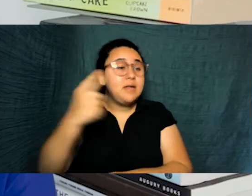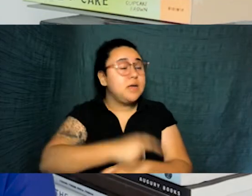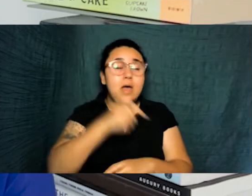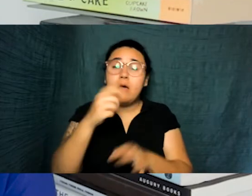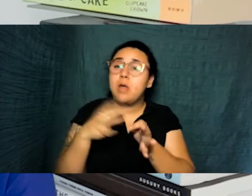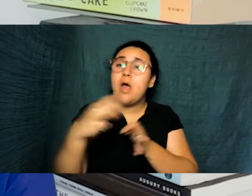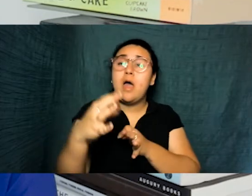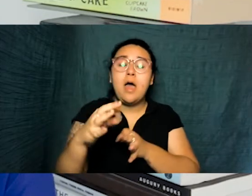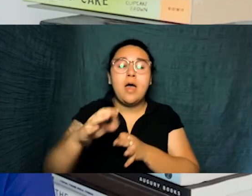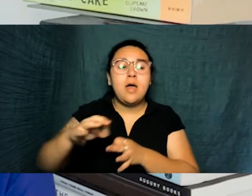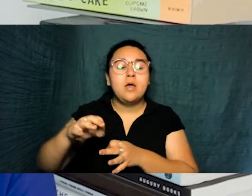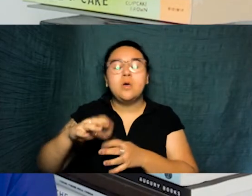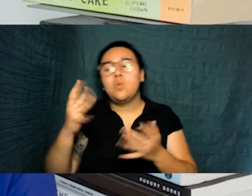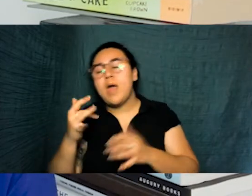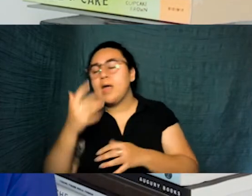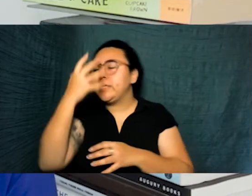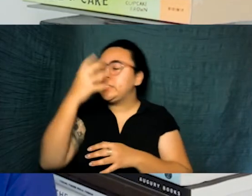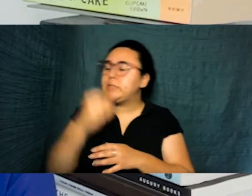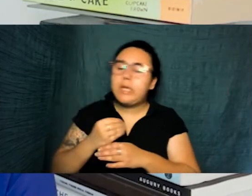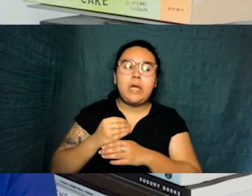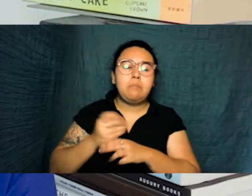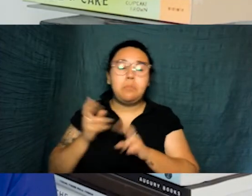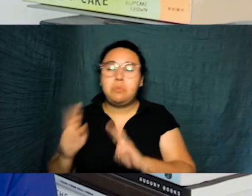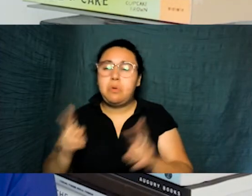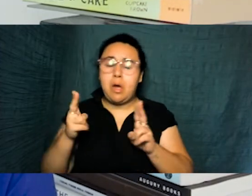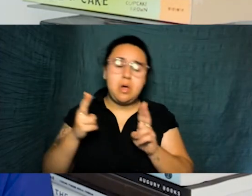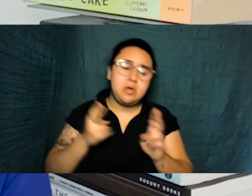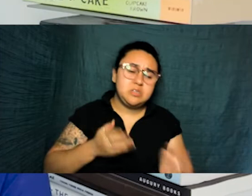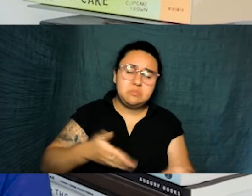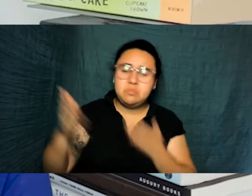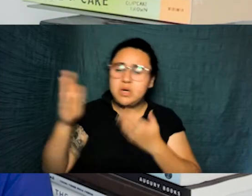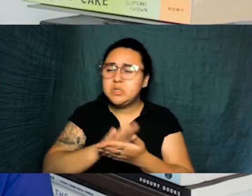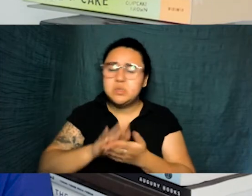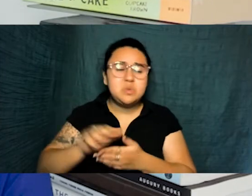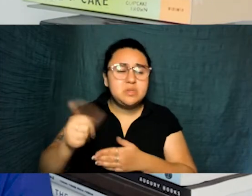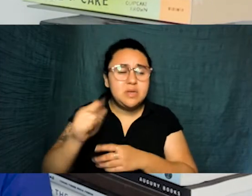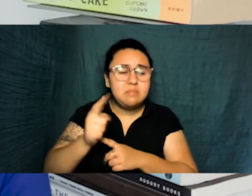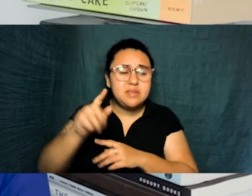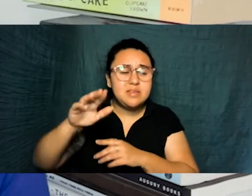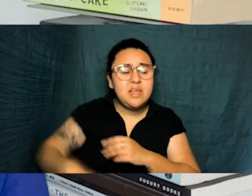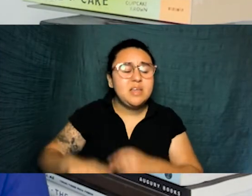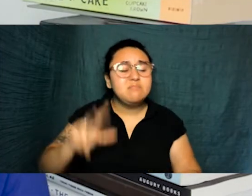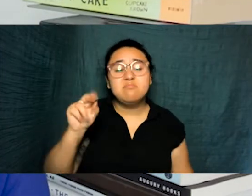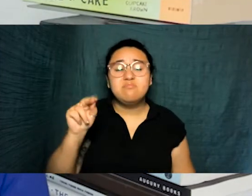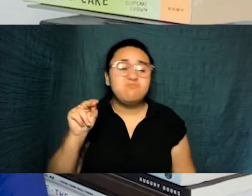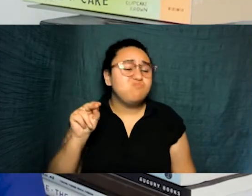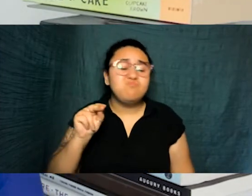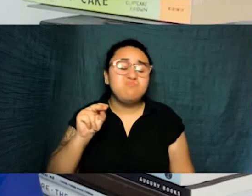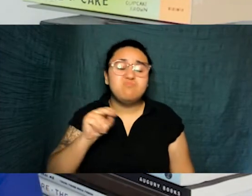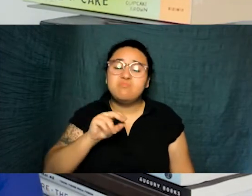I wouldn't have to rush around in chaos and still get her to school 10 minutes late. Nope, not that